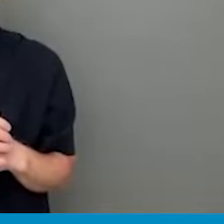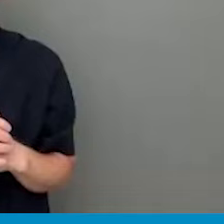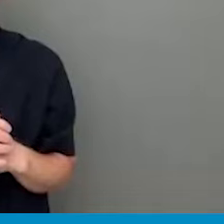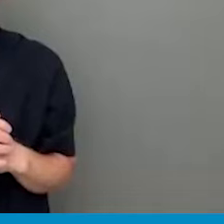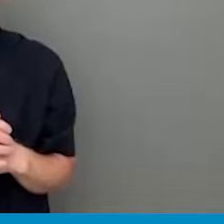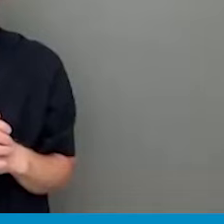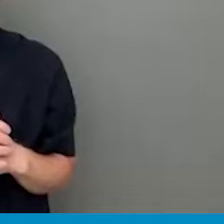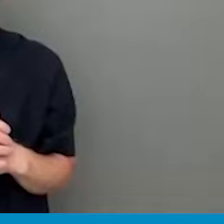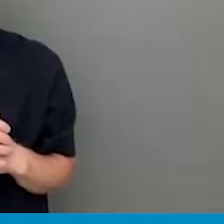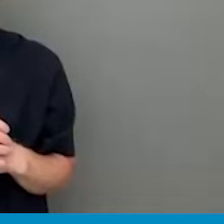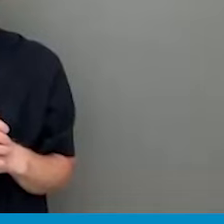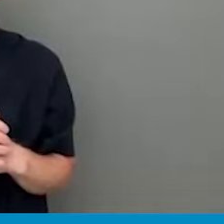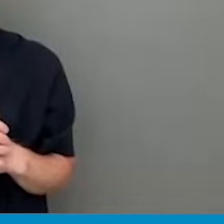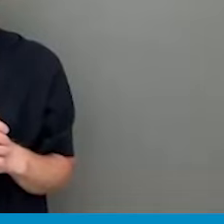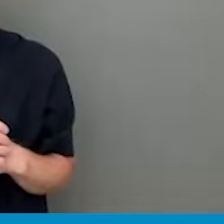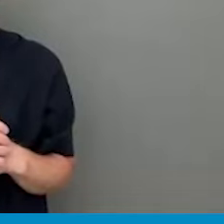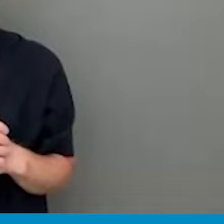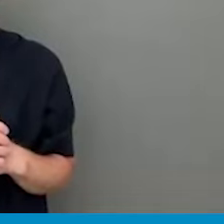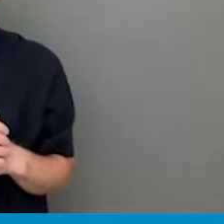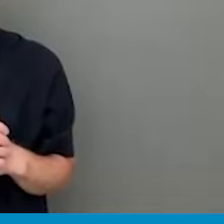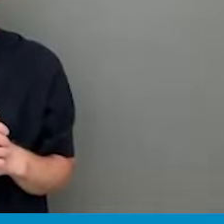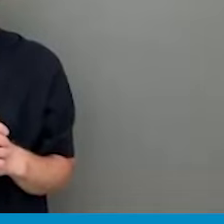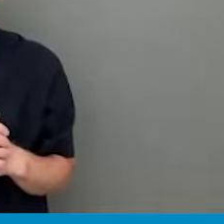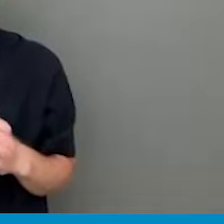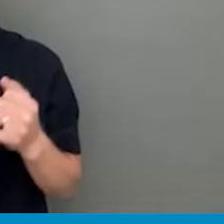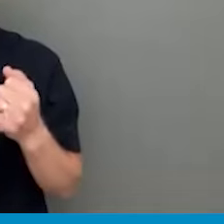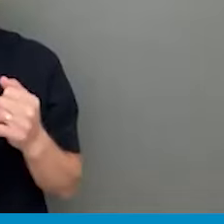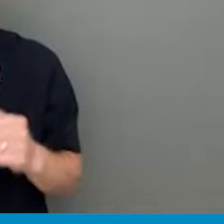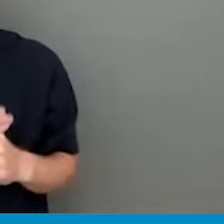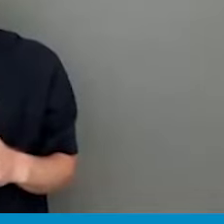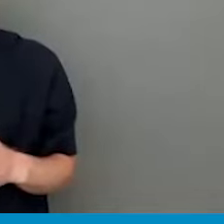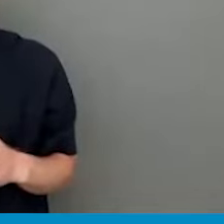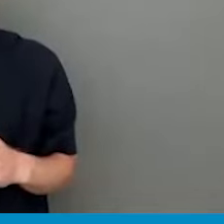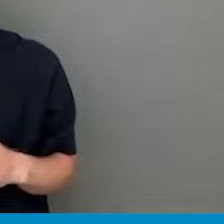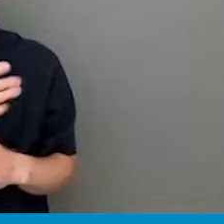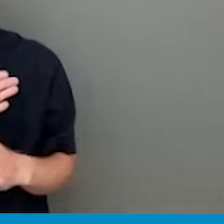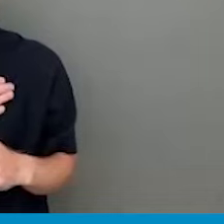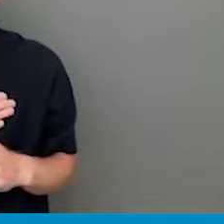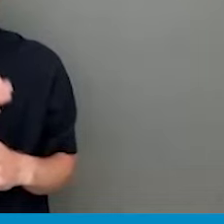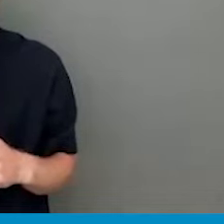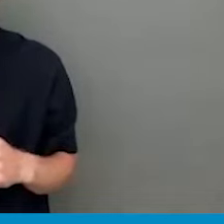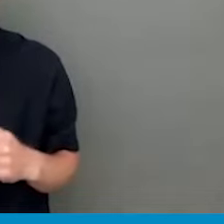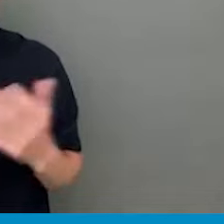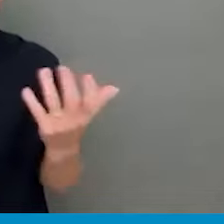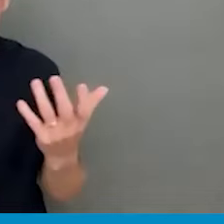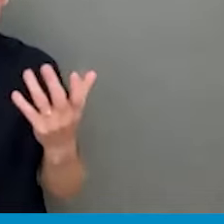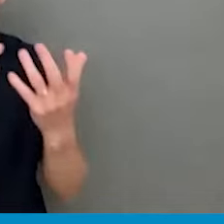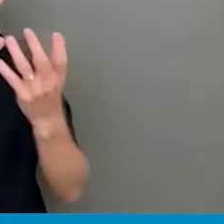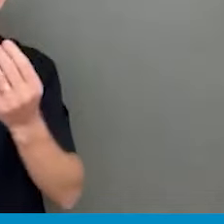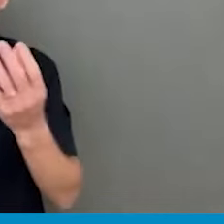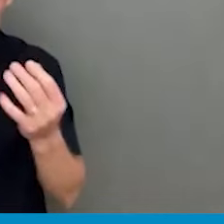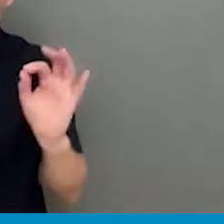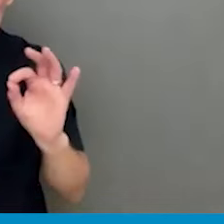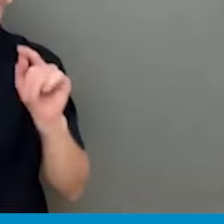And the last point for me is, if you want to know the gap, you need to know how much you need. And this is something that Charles really insisted on. We